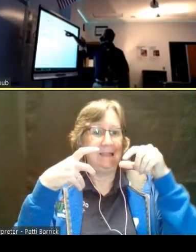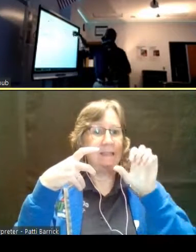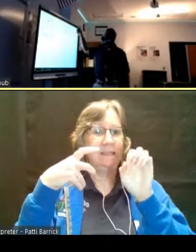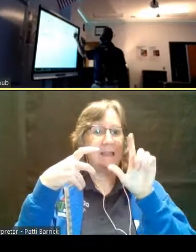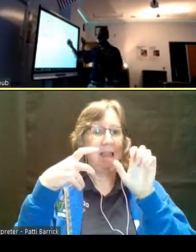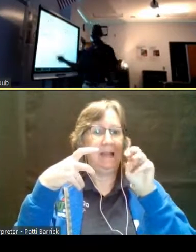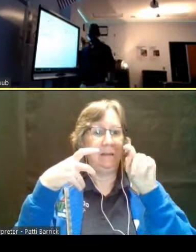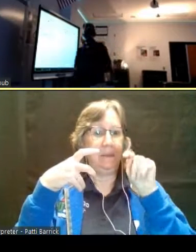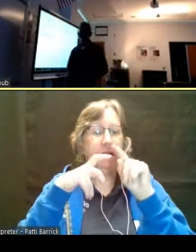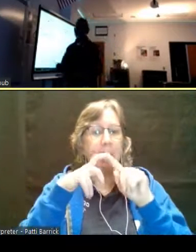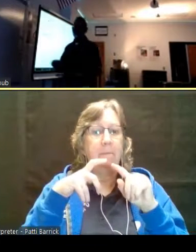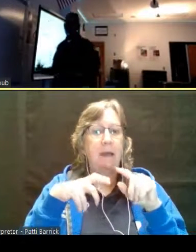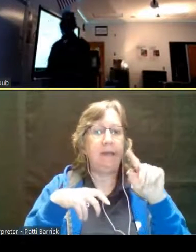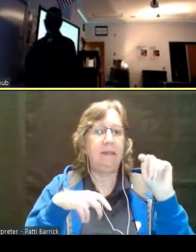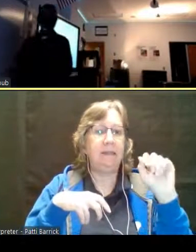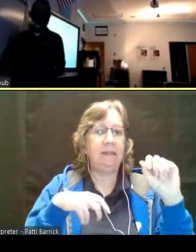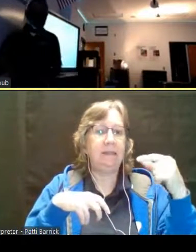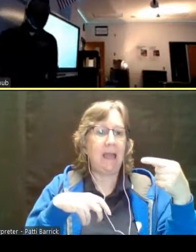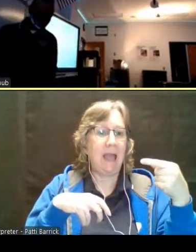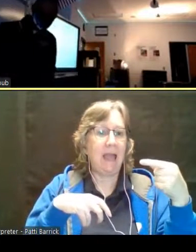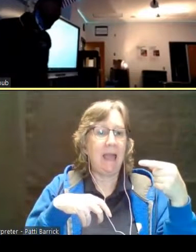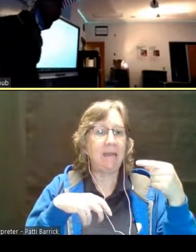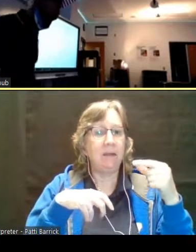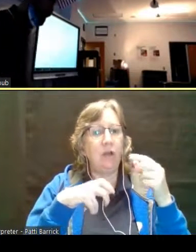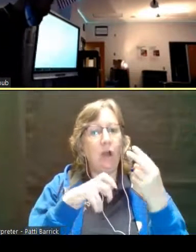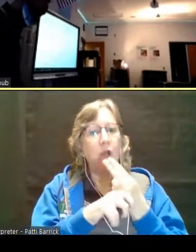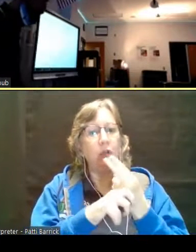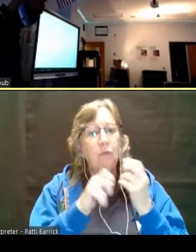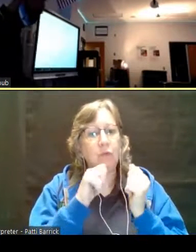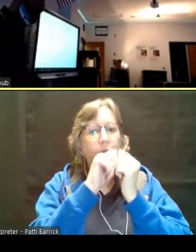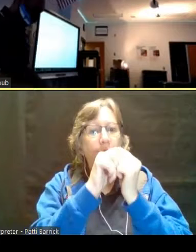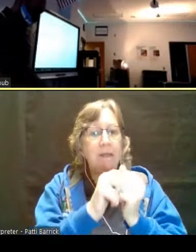tags are used in conjunction with elements.